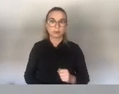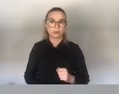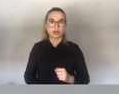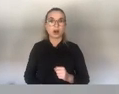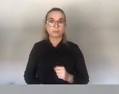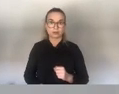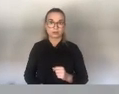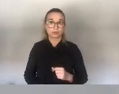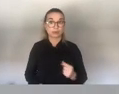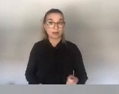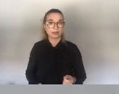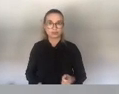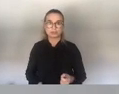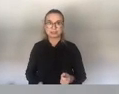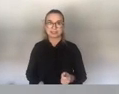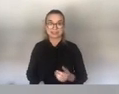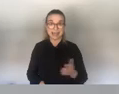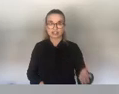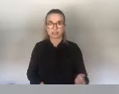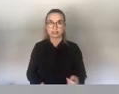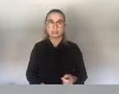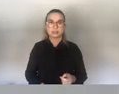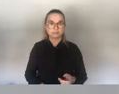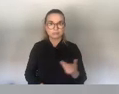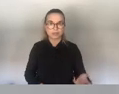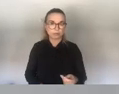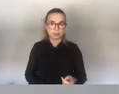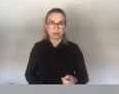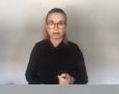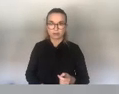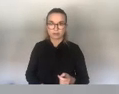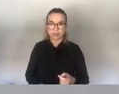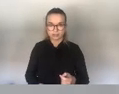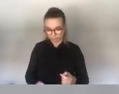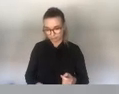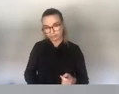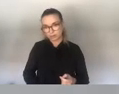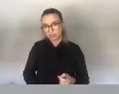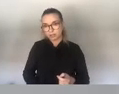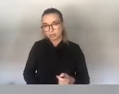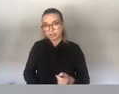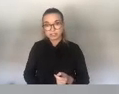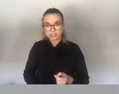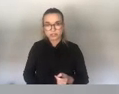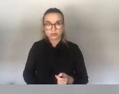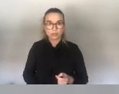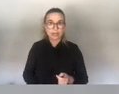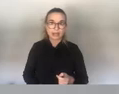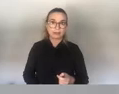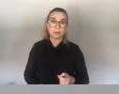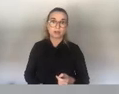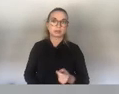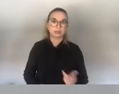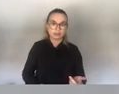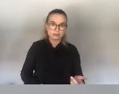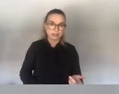keen to deploy our product throughout their treatment centres nationally, therefore being our first customer. In addition, we